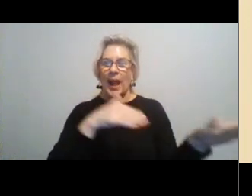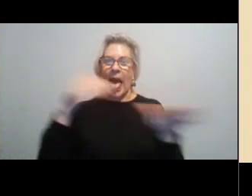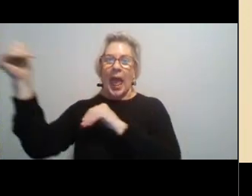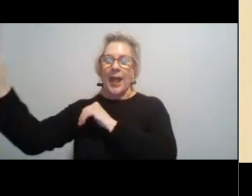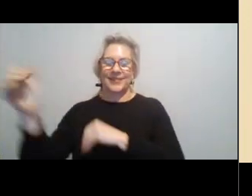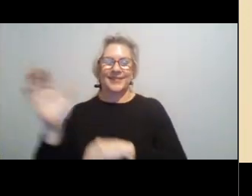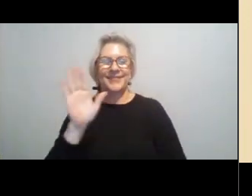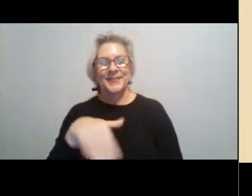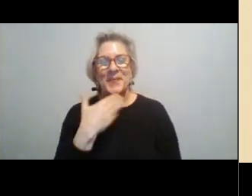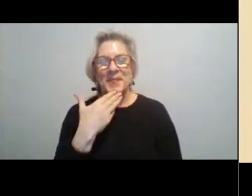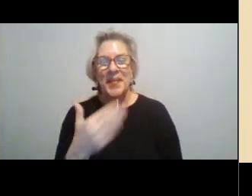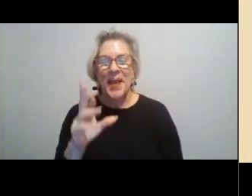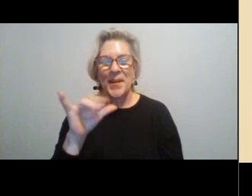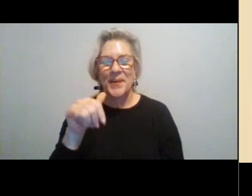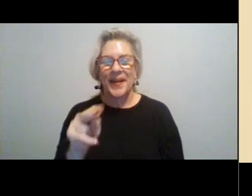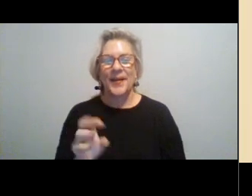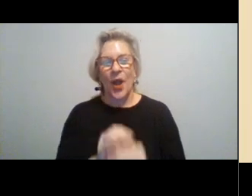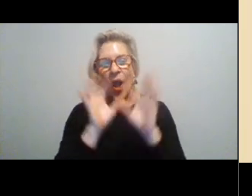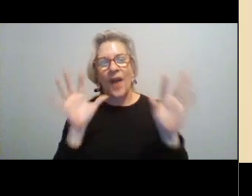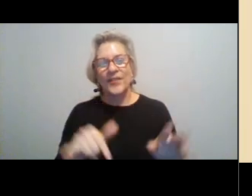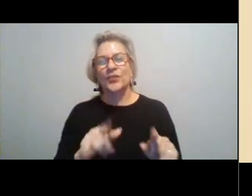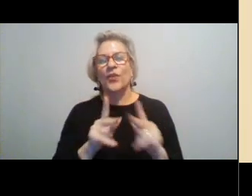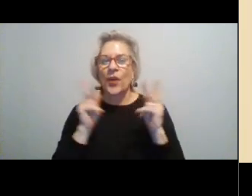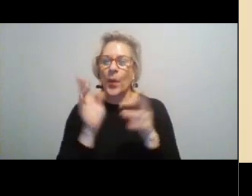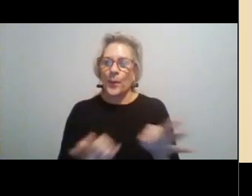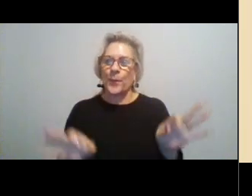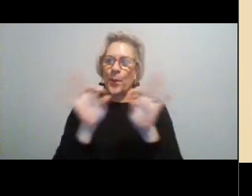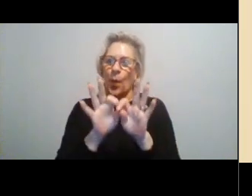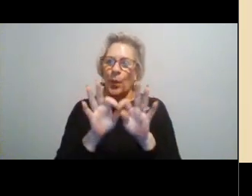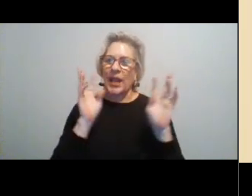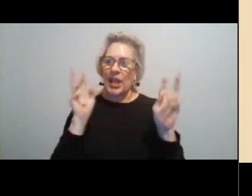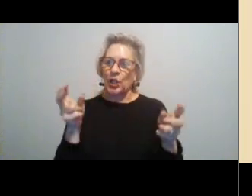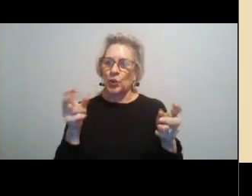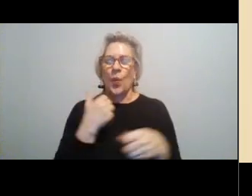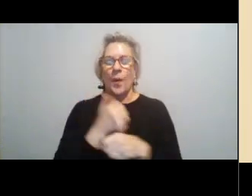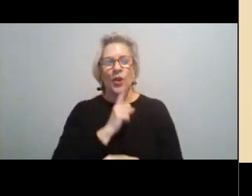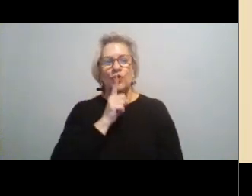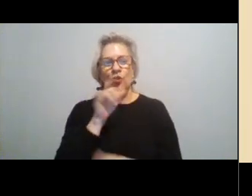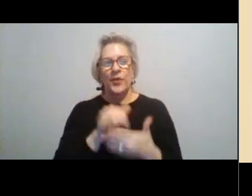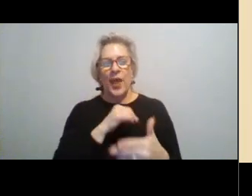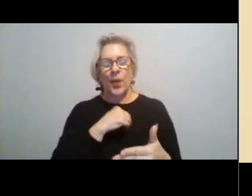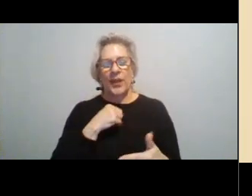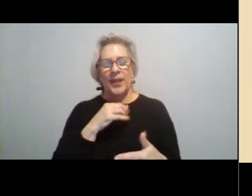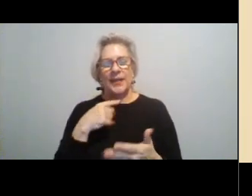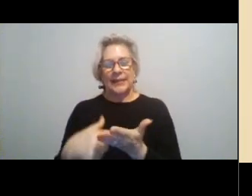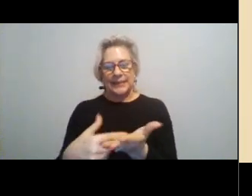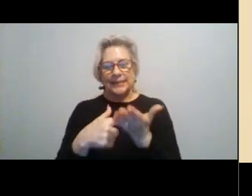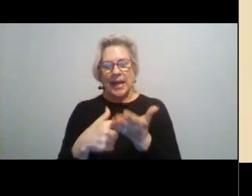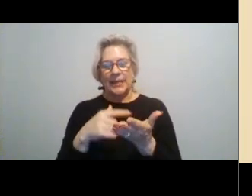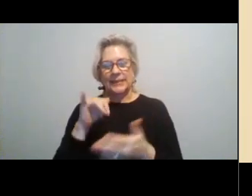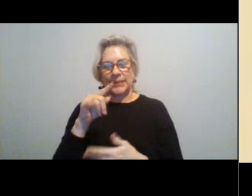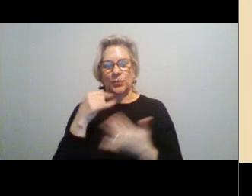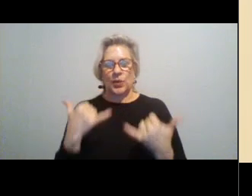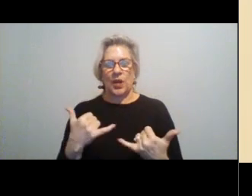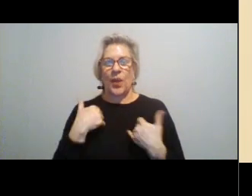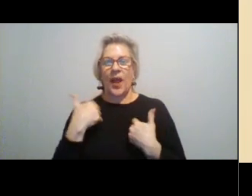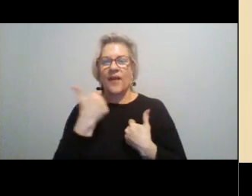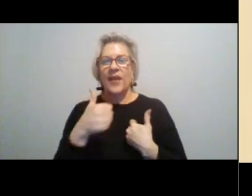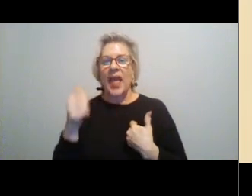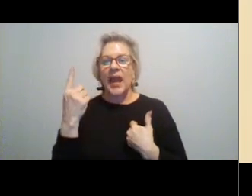Thank you, Ryan. Obviously, this was a very important issue, and we wanted to make sure that we got to it today. Do we have any of